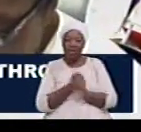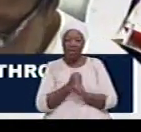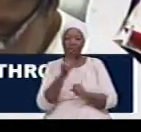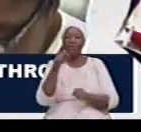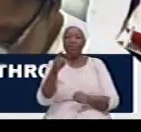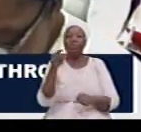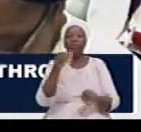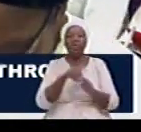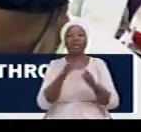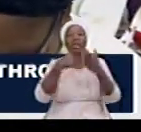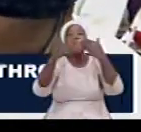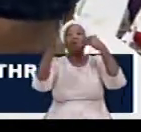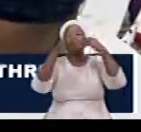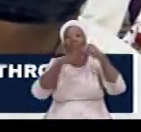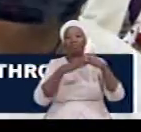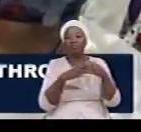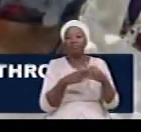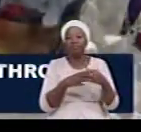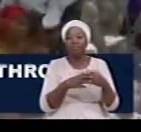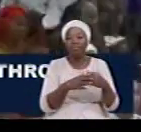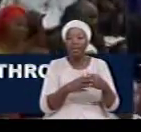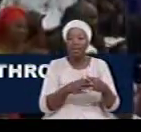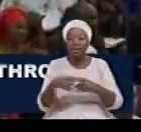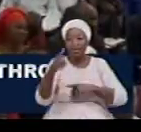heaven. I'll be there.